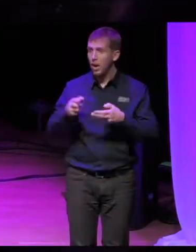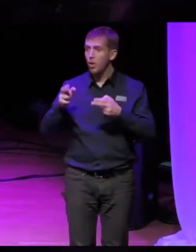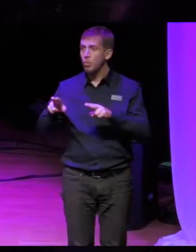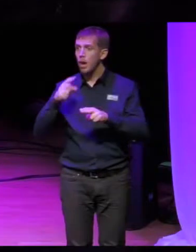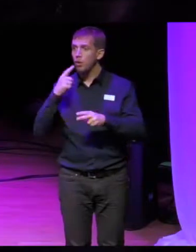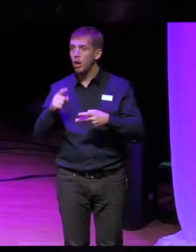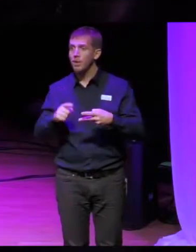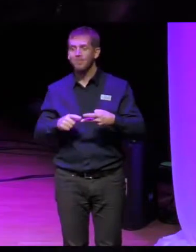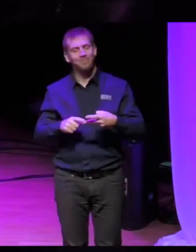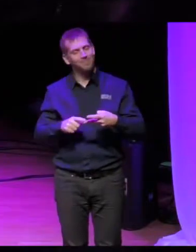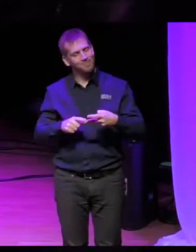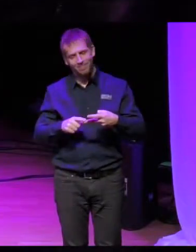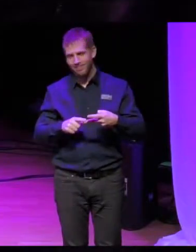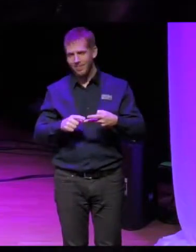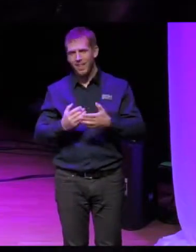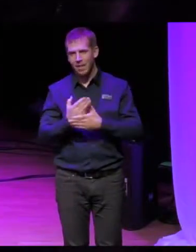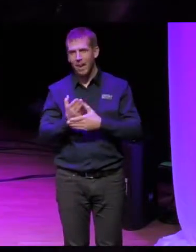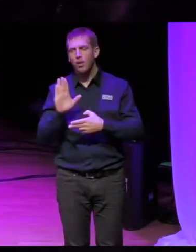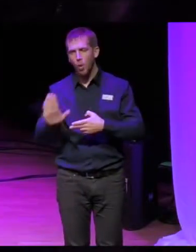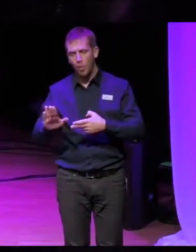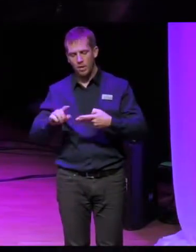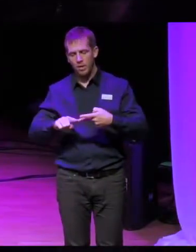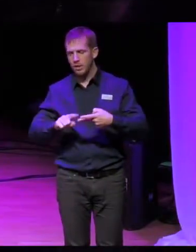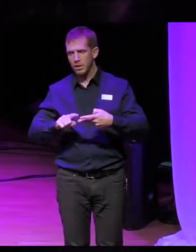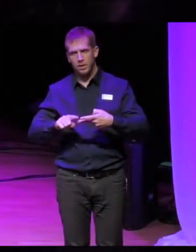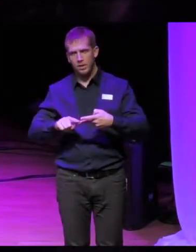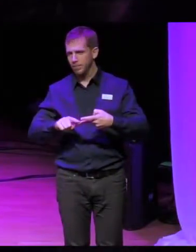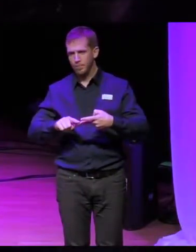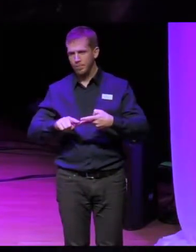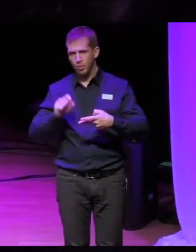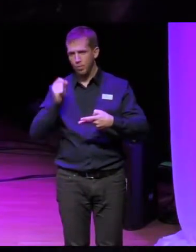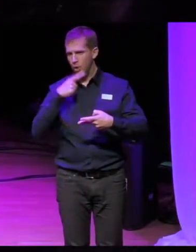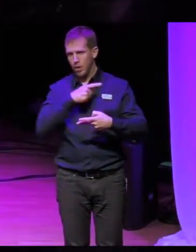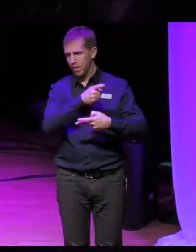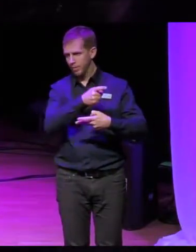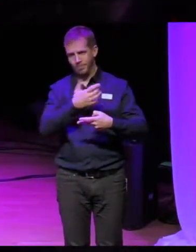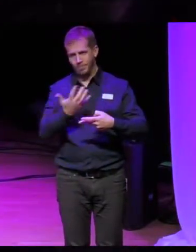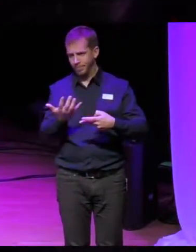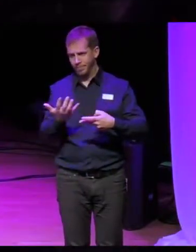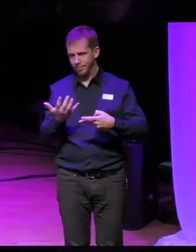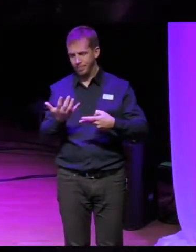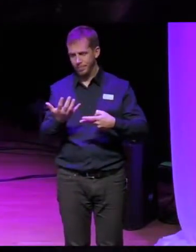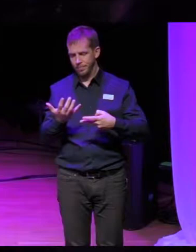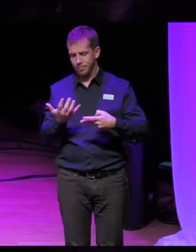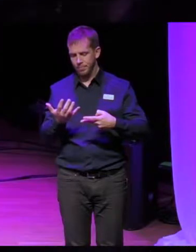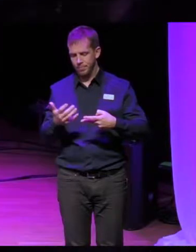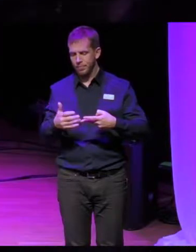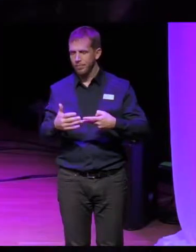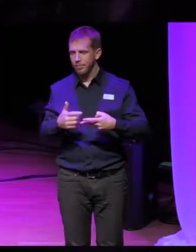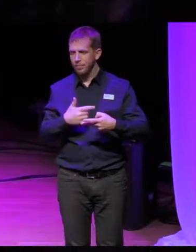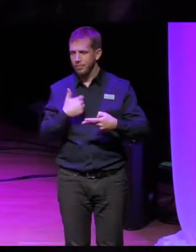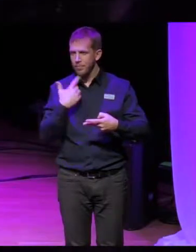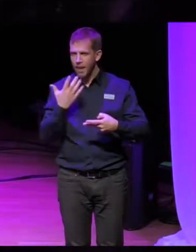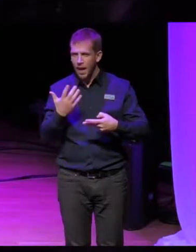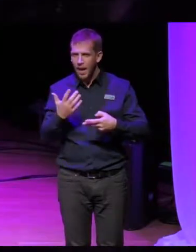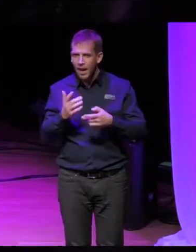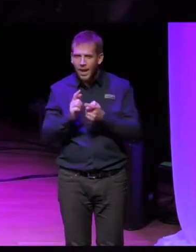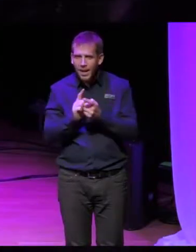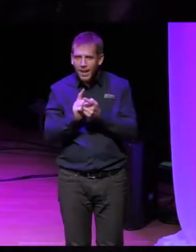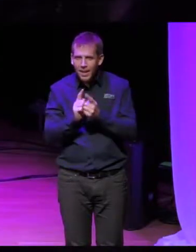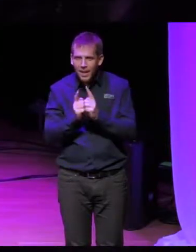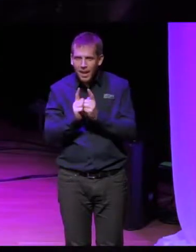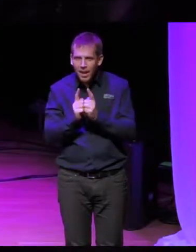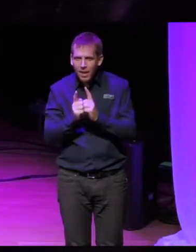proceeds on the merits, you cannot implement this. And the posture of what we call a preliminary